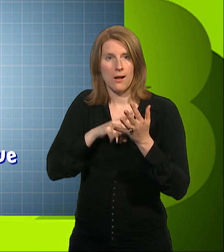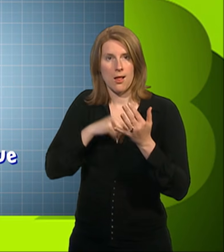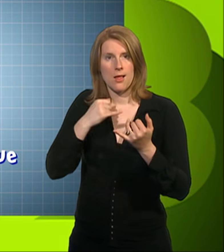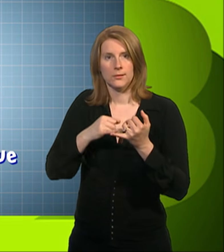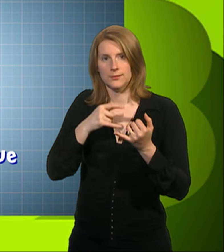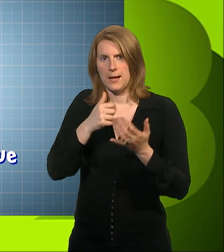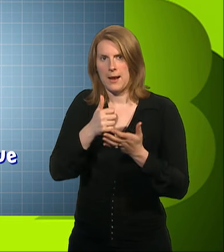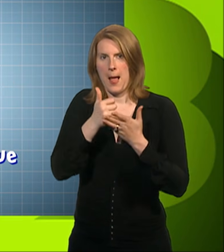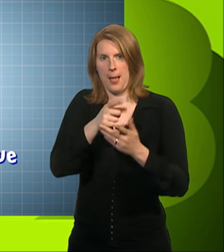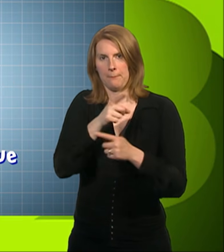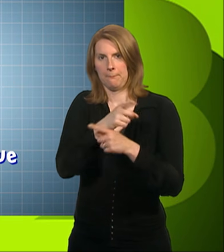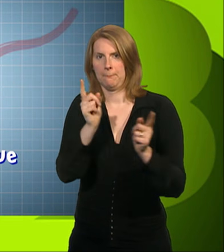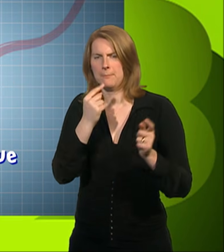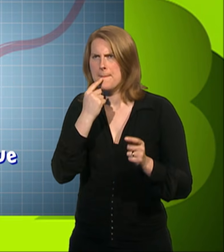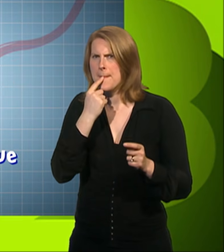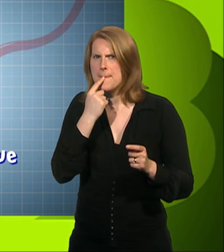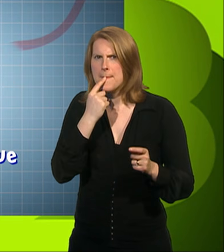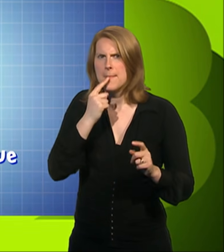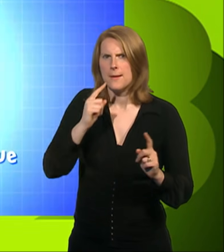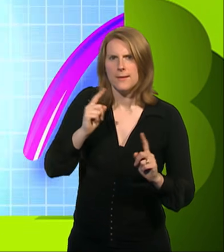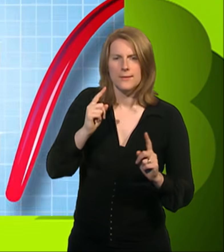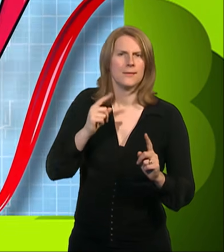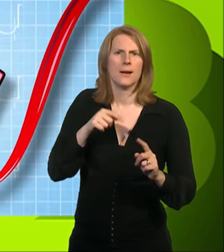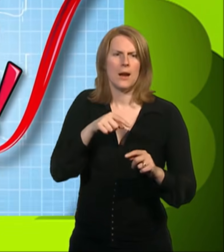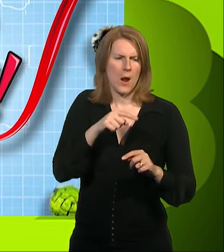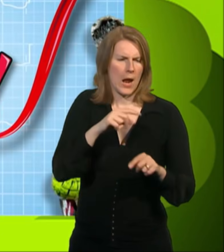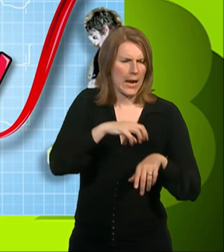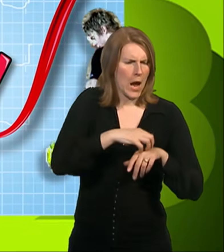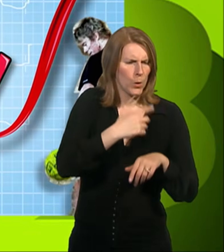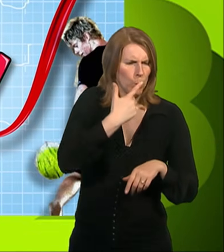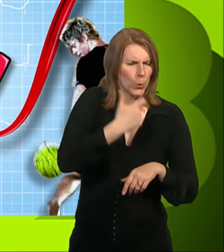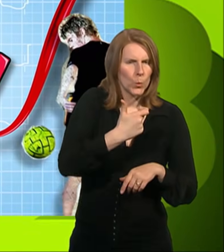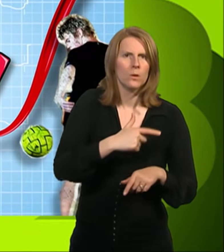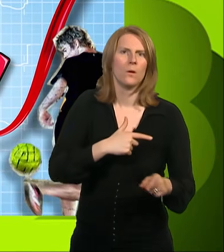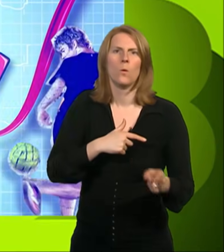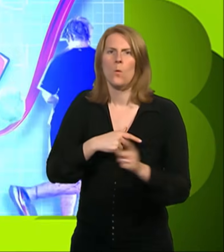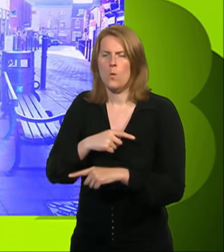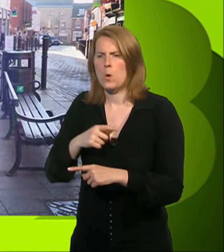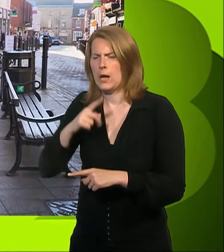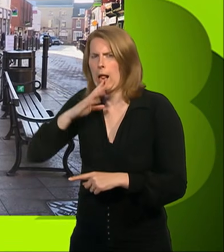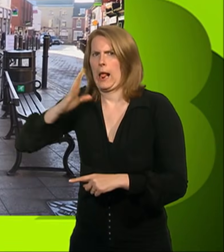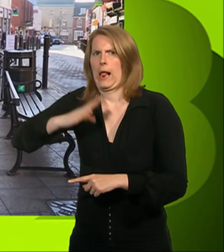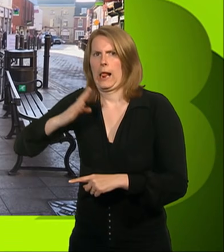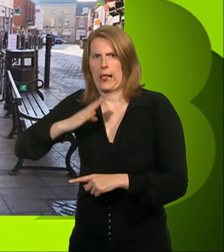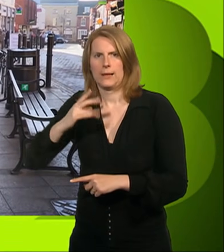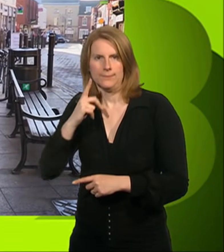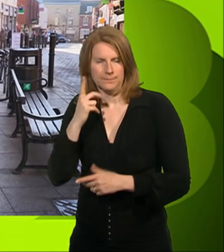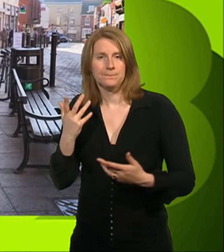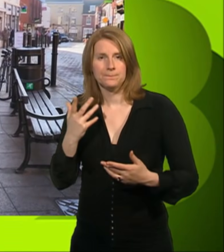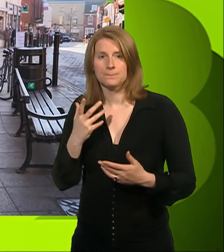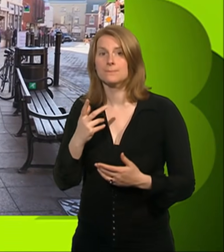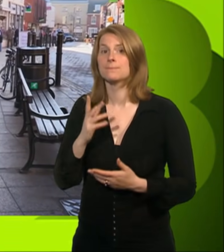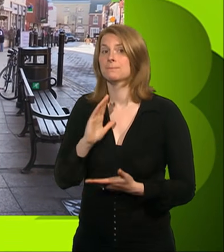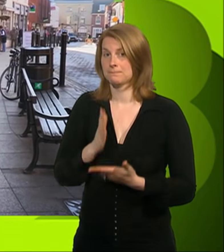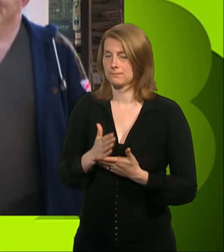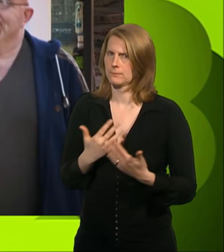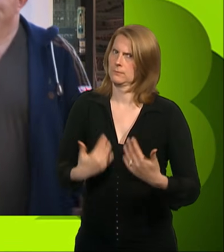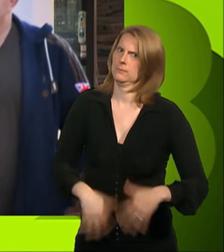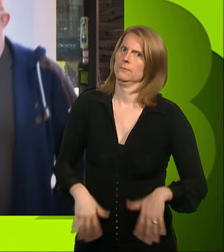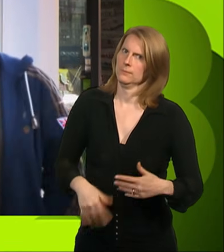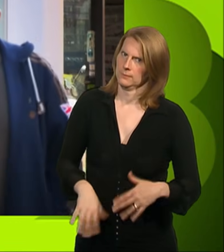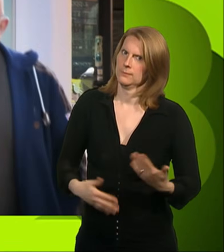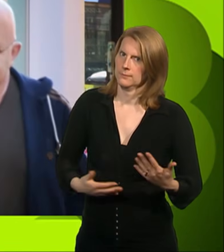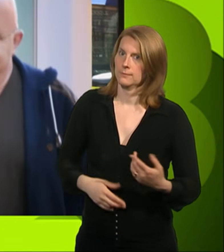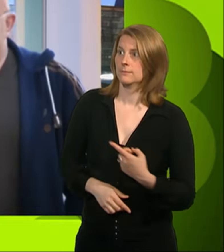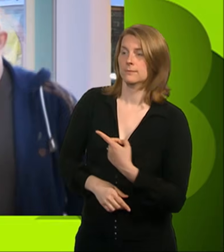everything from the sweetest cake to the spiciest chili. That's amazing, and so's this. An ordinary town with